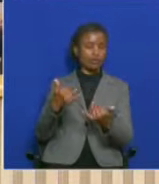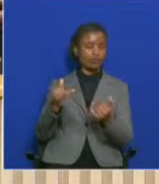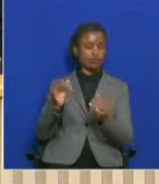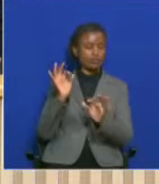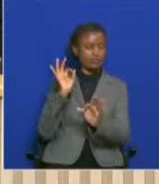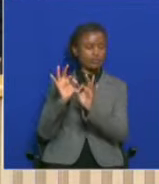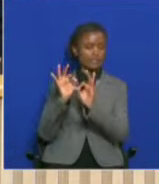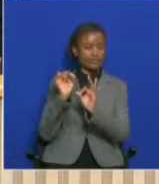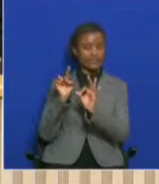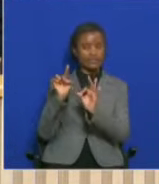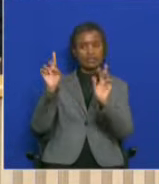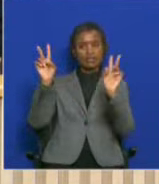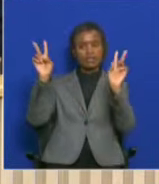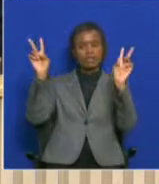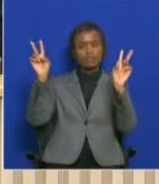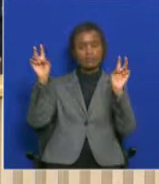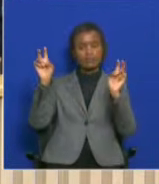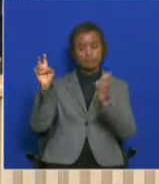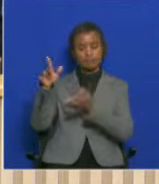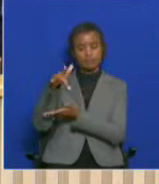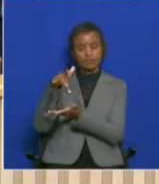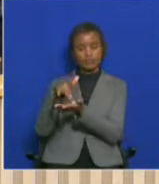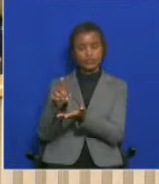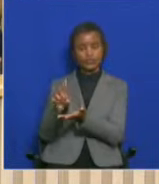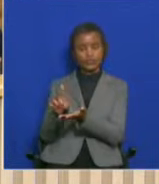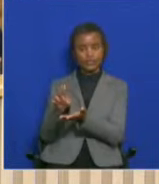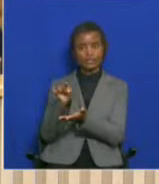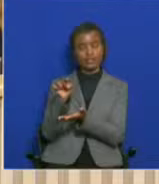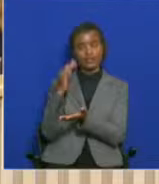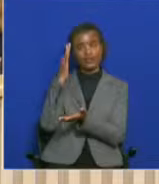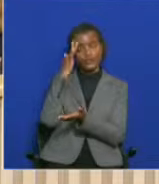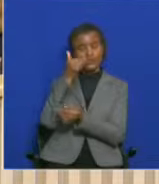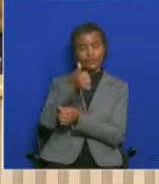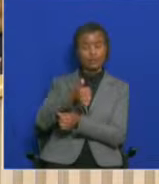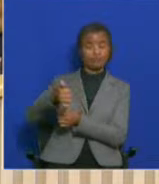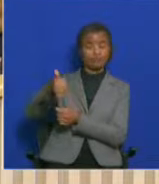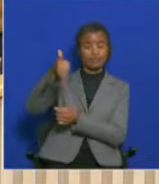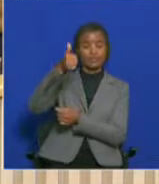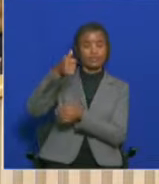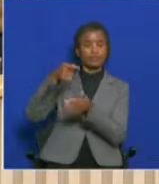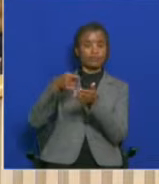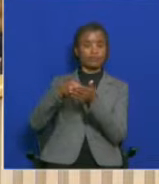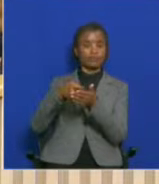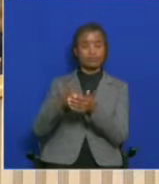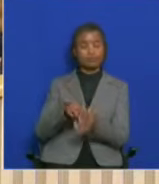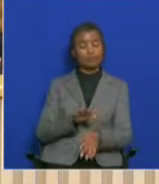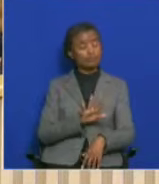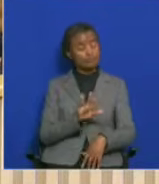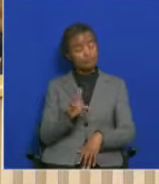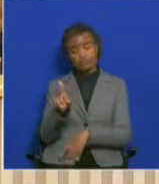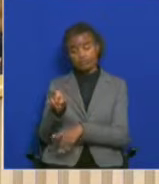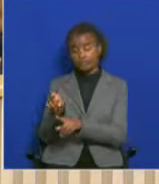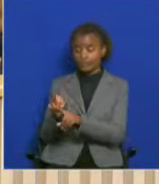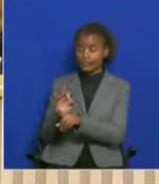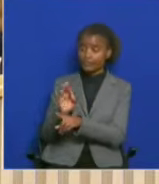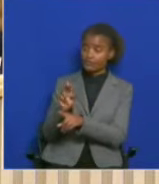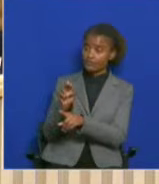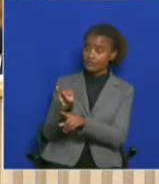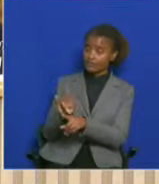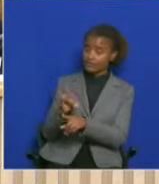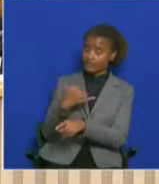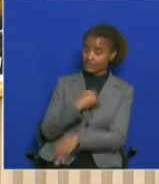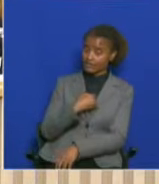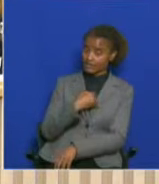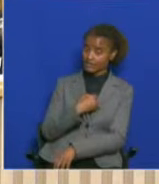head of procurement at National Treasury. Is Fani the surname? The Fani is the surname. It's Molefe